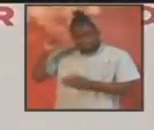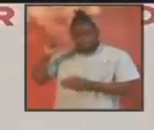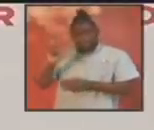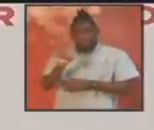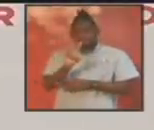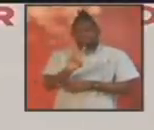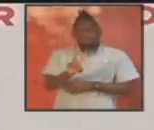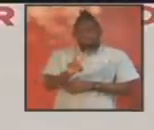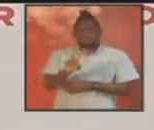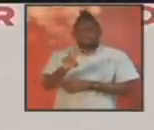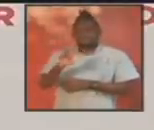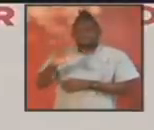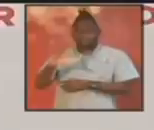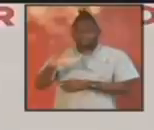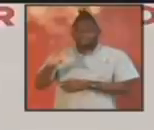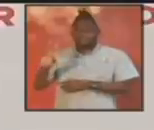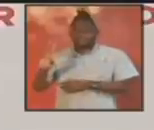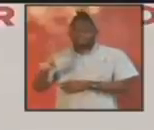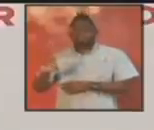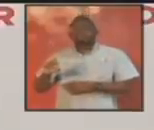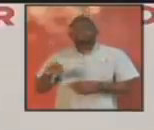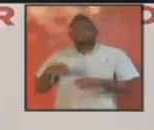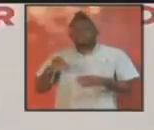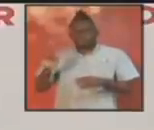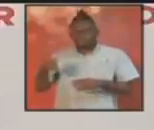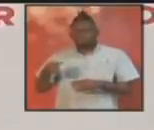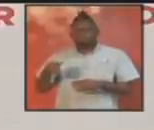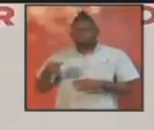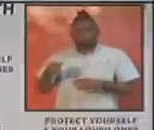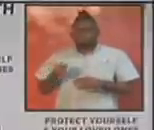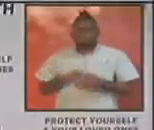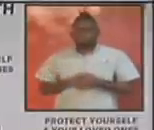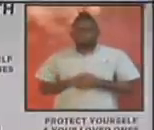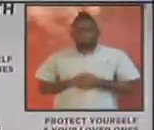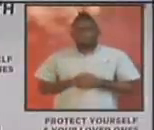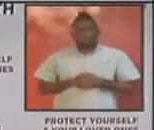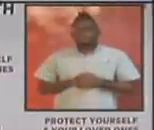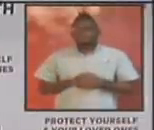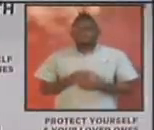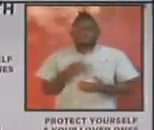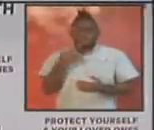the COVID-19 vaccine. So, Candice, that's my brief update for this morning.